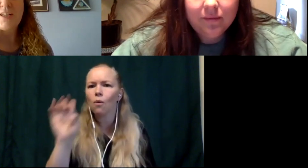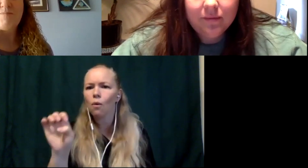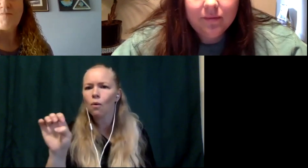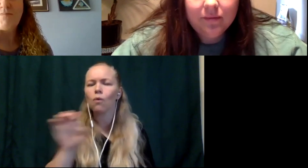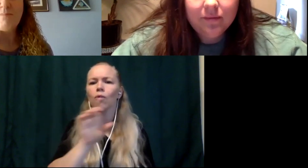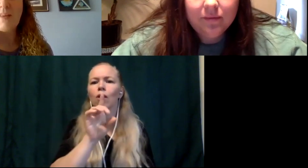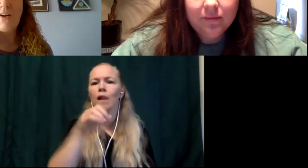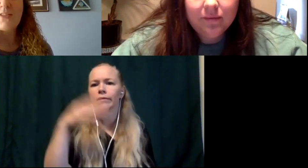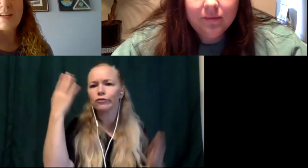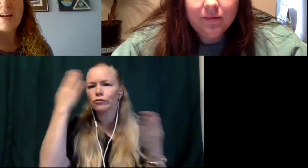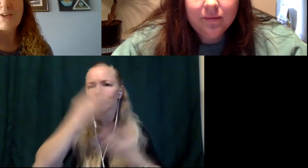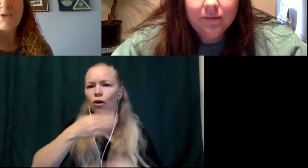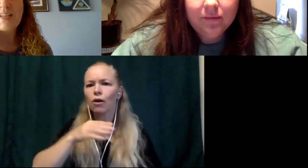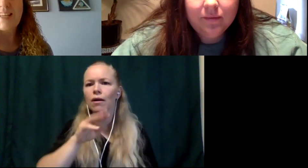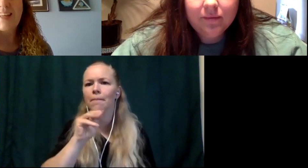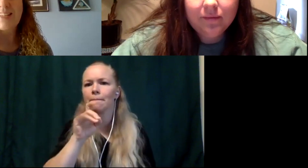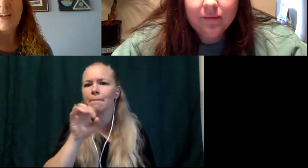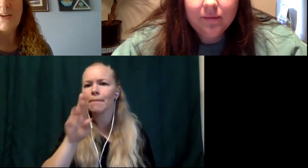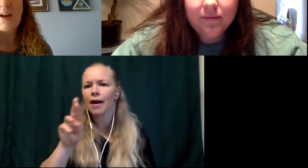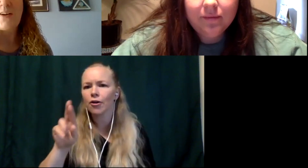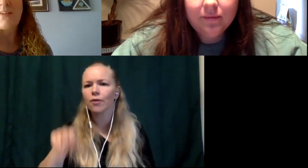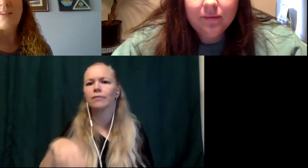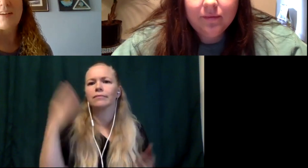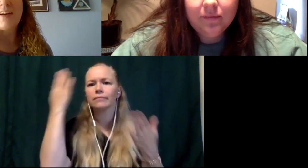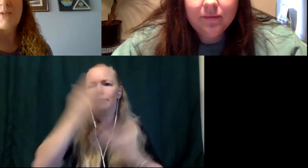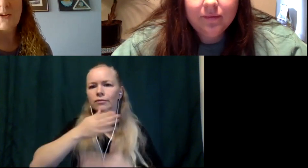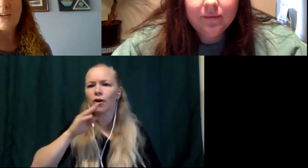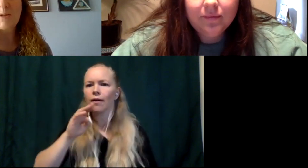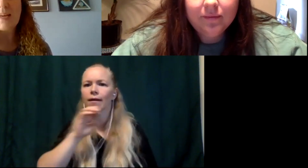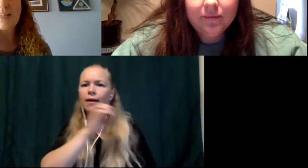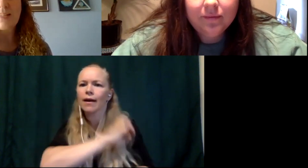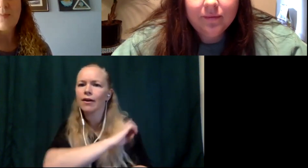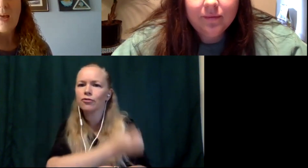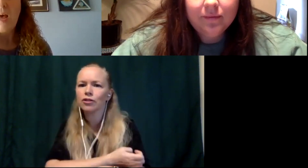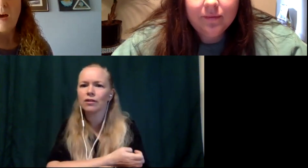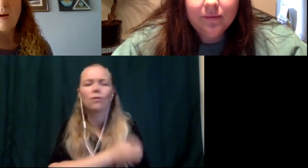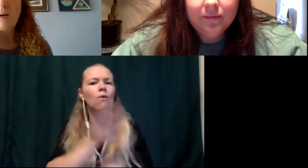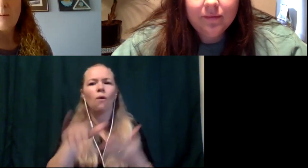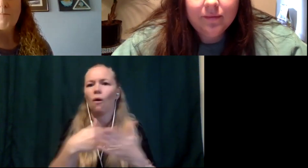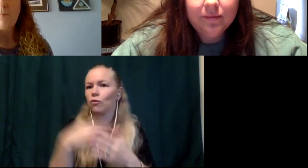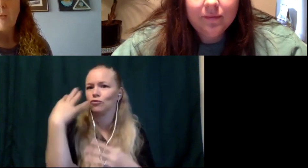energy. All the kind of crazy things that are out there in space.